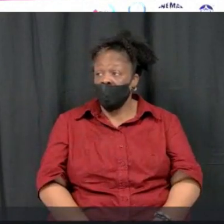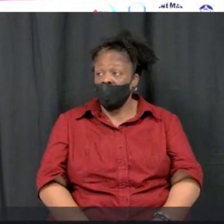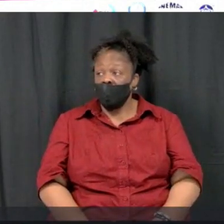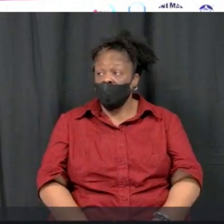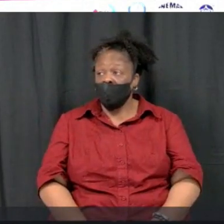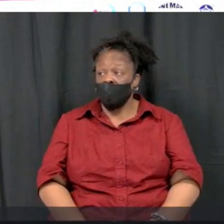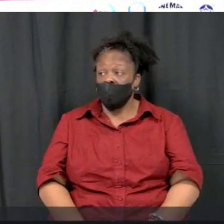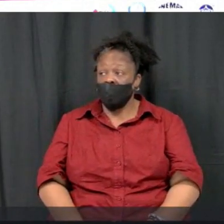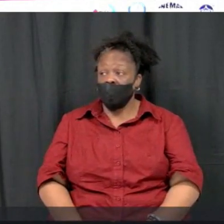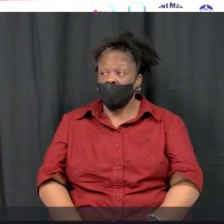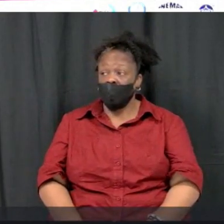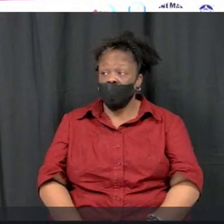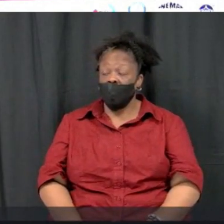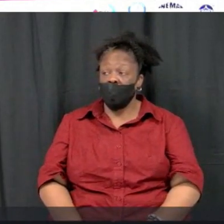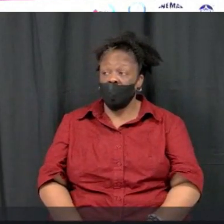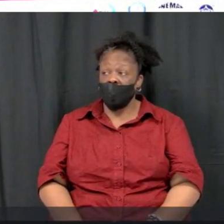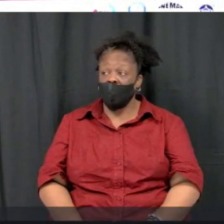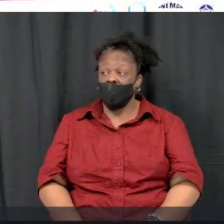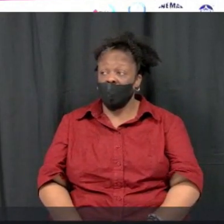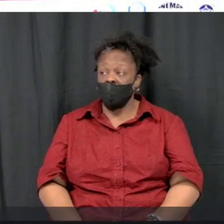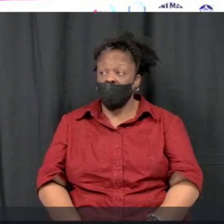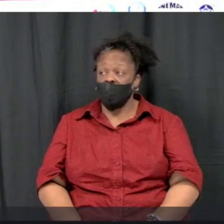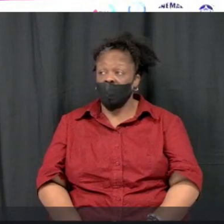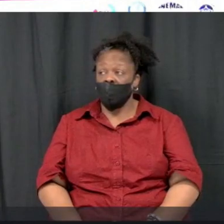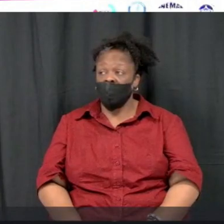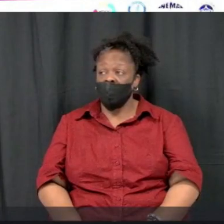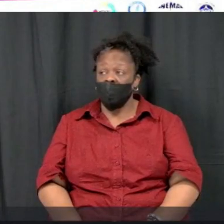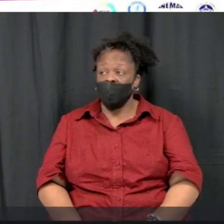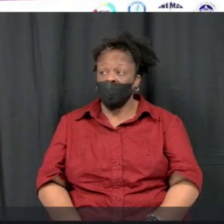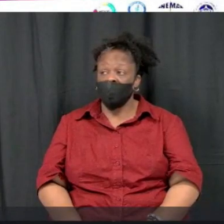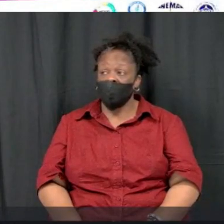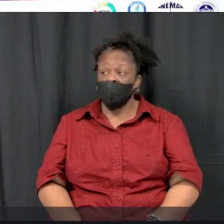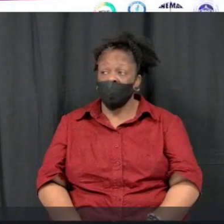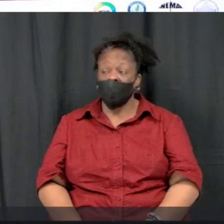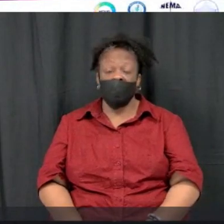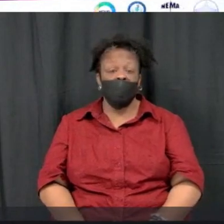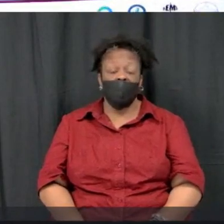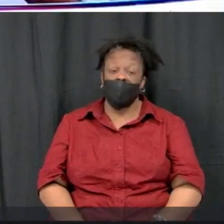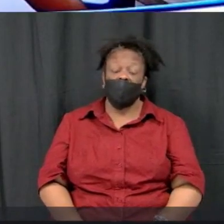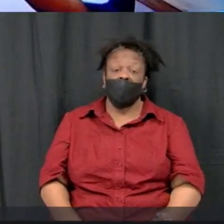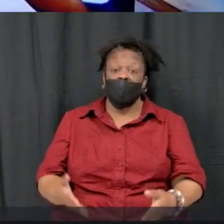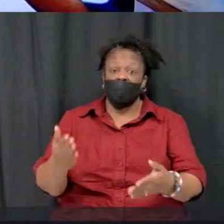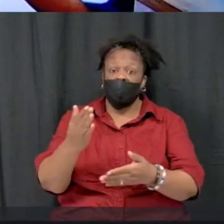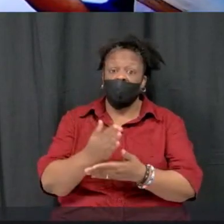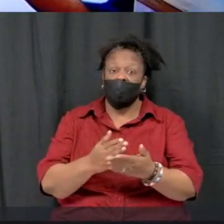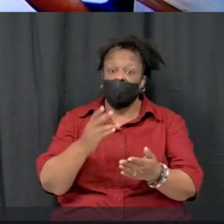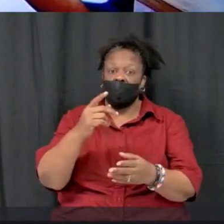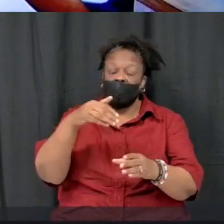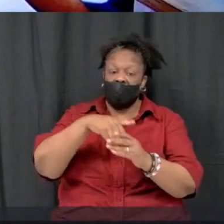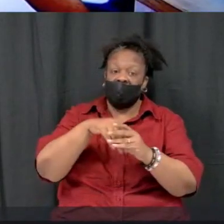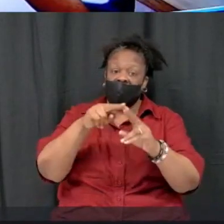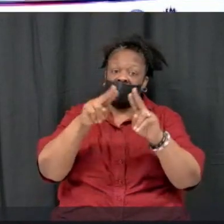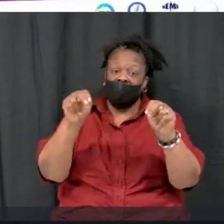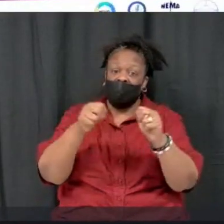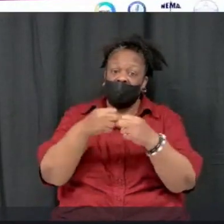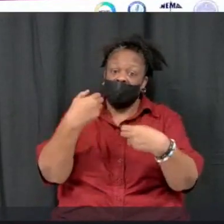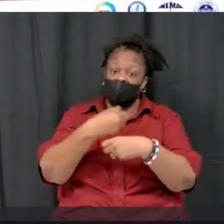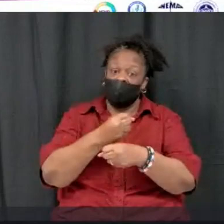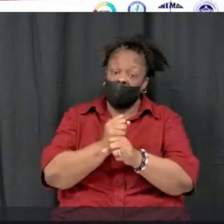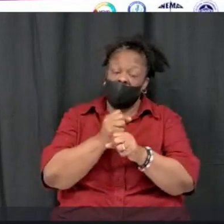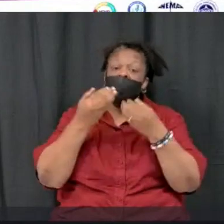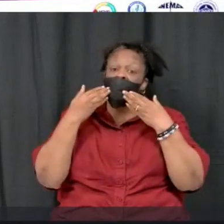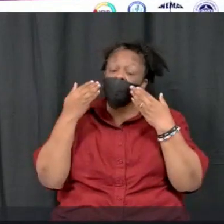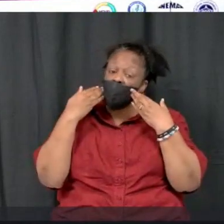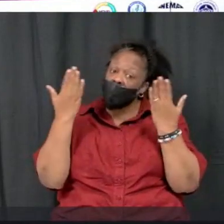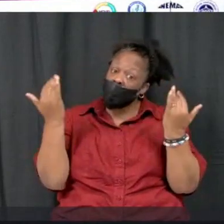Nevis. The name of the business doesn't come to mind, but he's now packaged in and he has them in packs of 10. You can call him. I'll get the